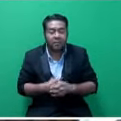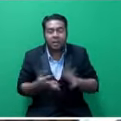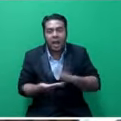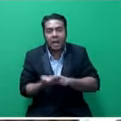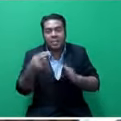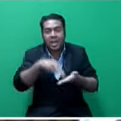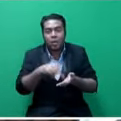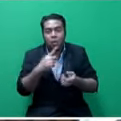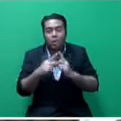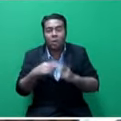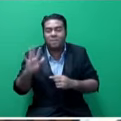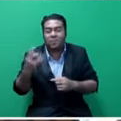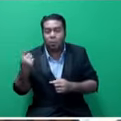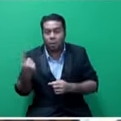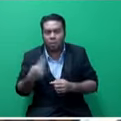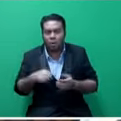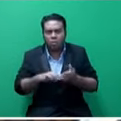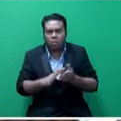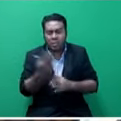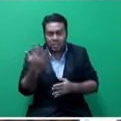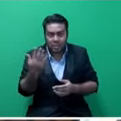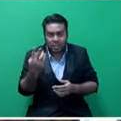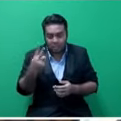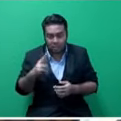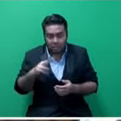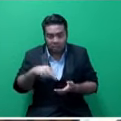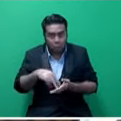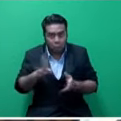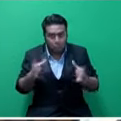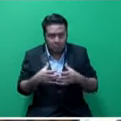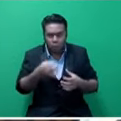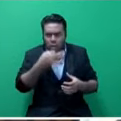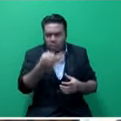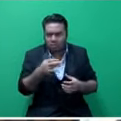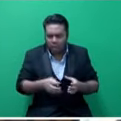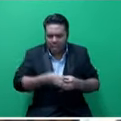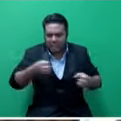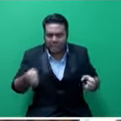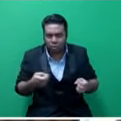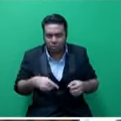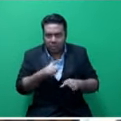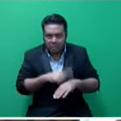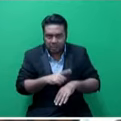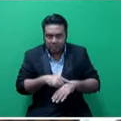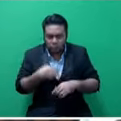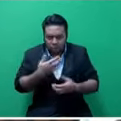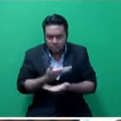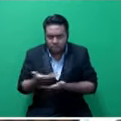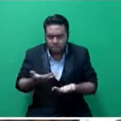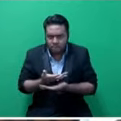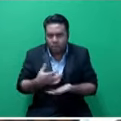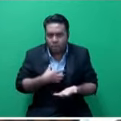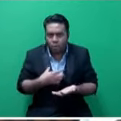51. On Thursday, 30 July 2020, the Standing Committee requested for an extension of time to undertake further consultation on the